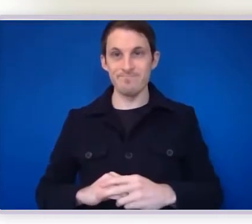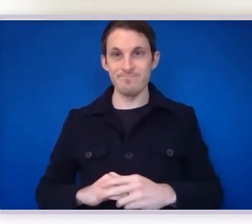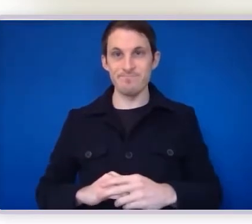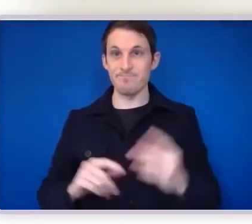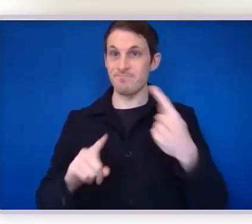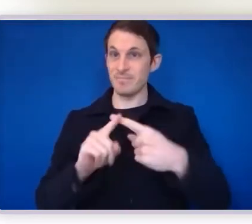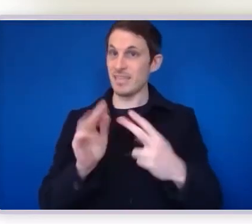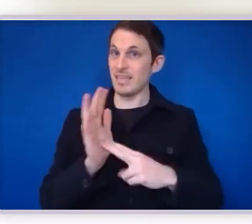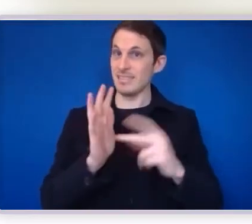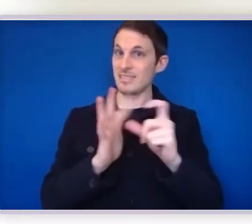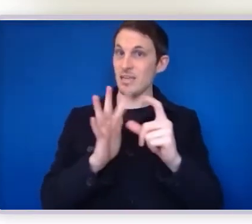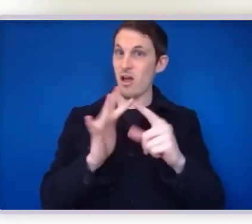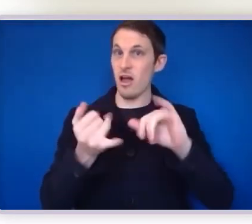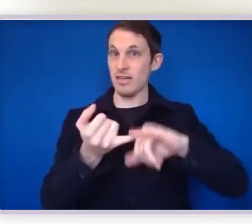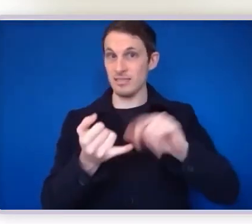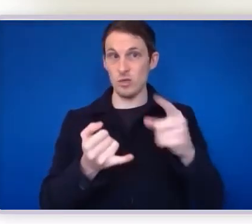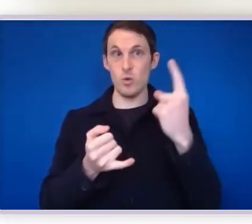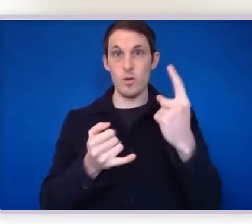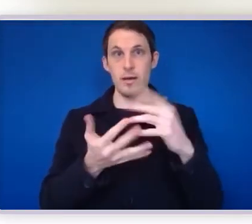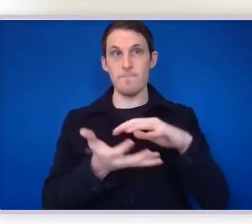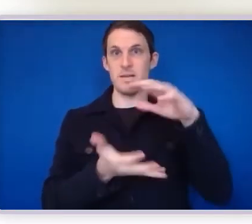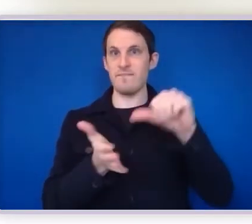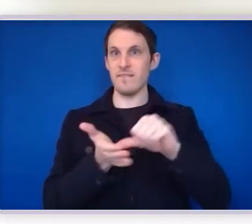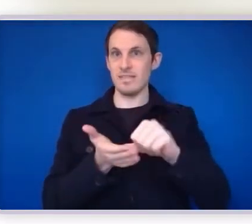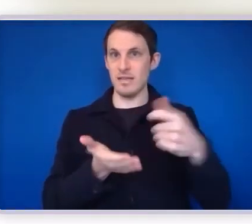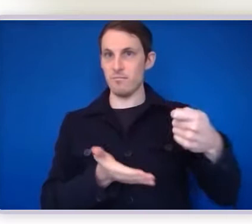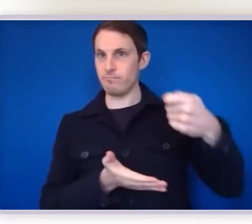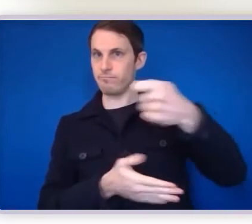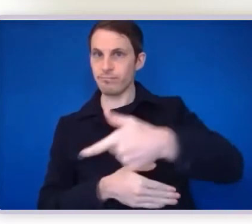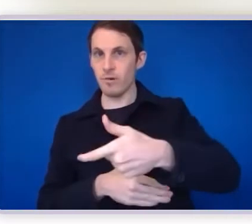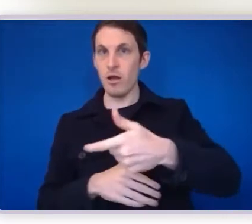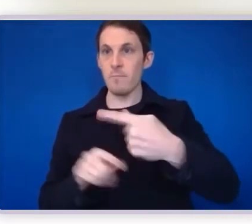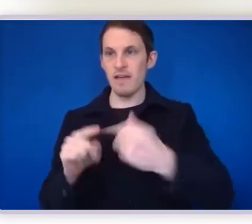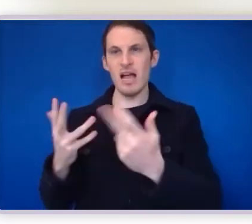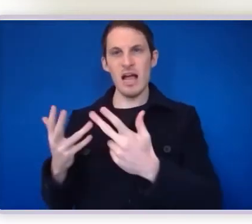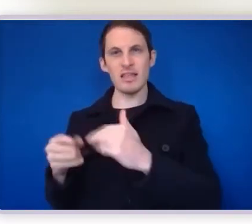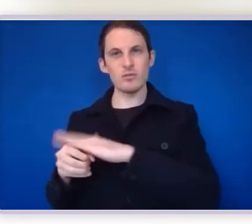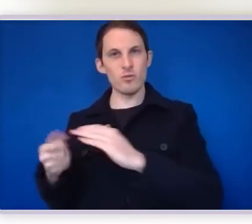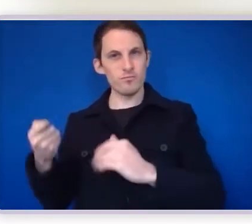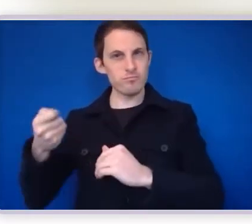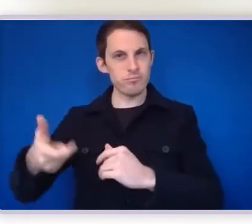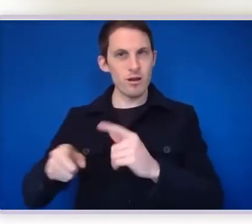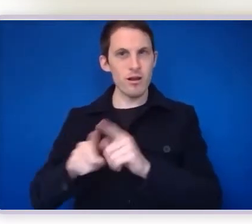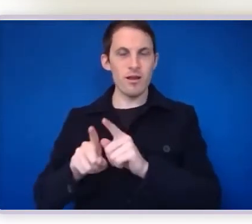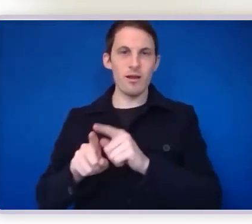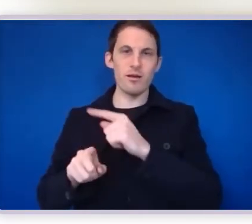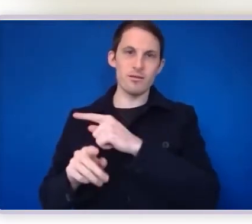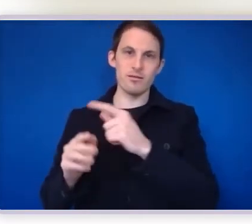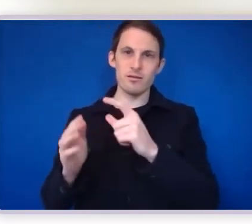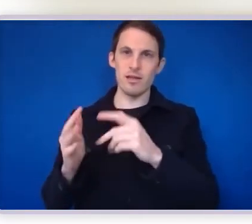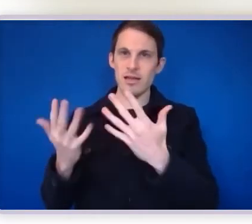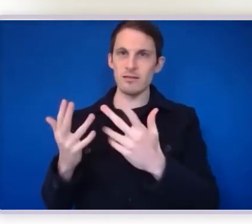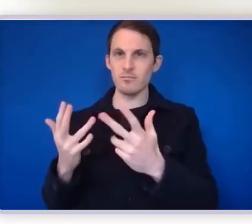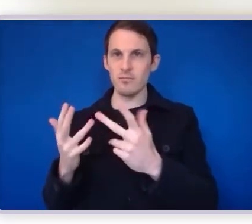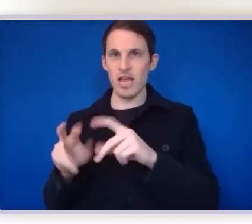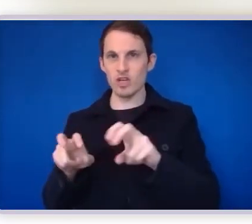is the biggest funder in town, but there are other funding sources such as Transport Accident Commission. Sometimes people can